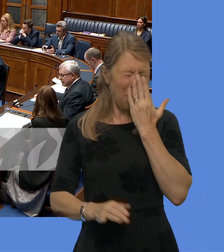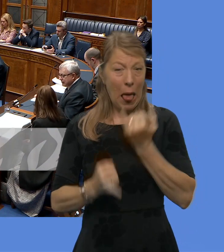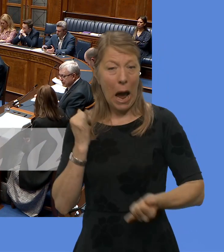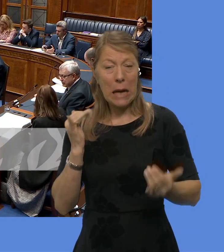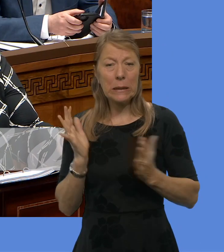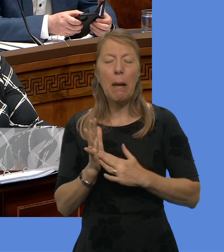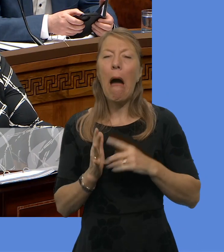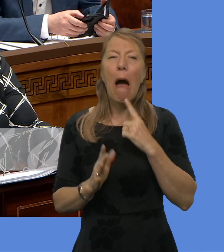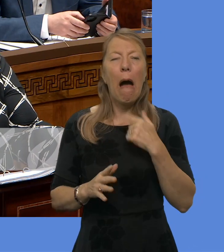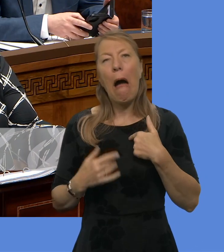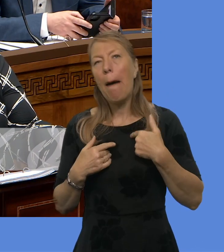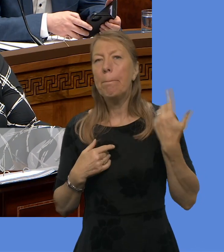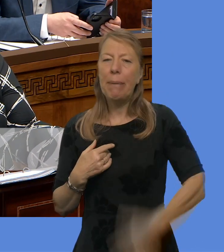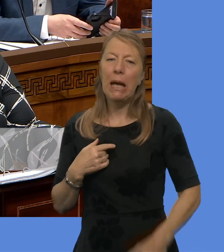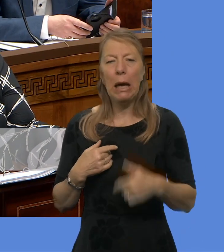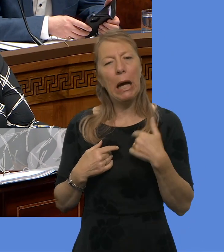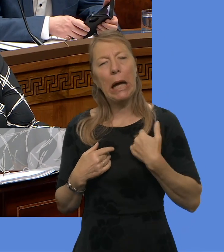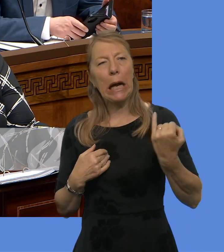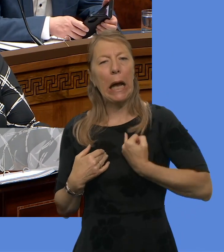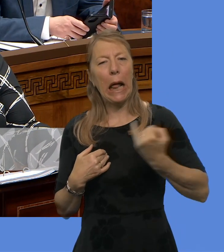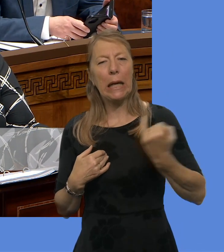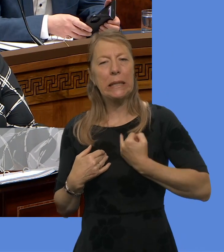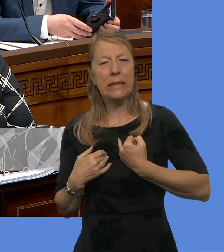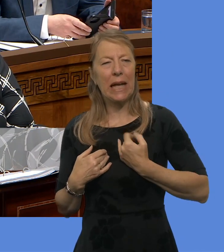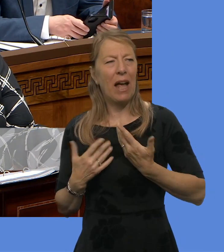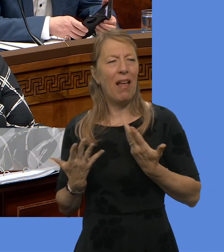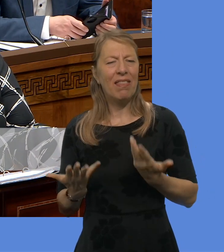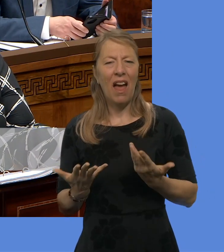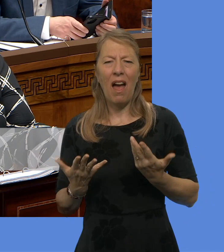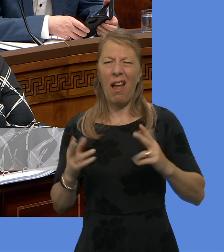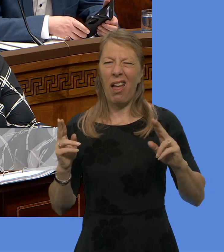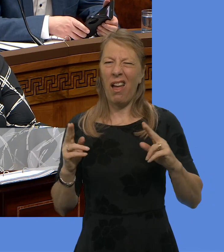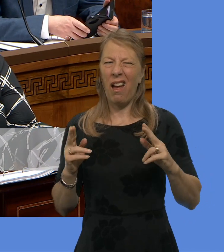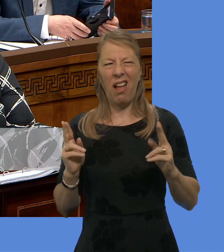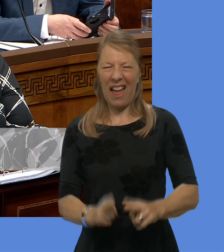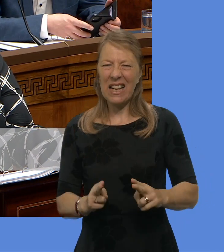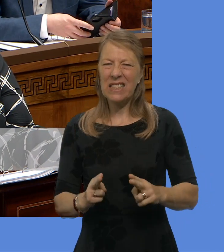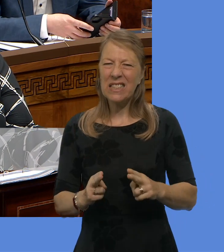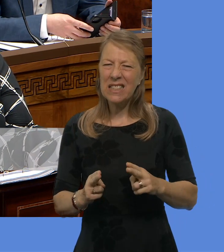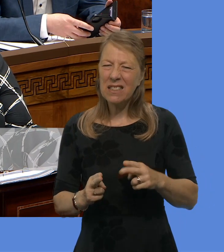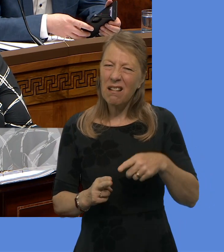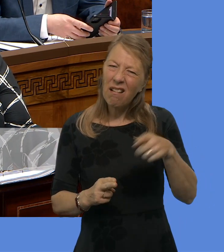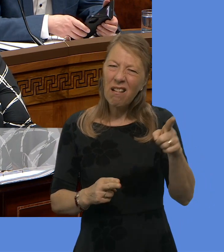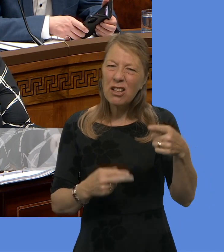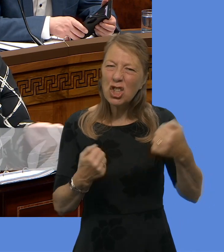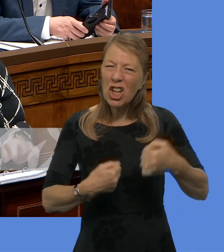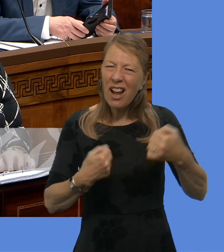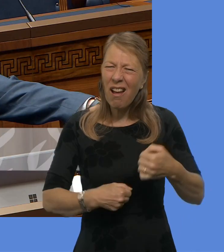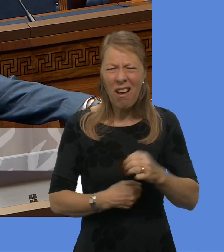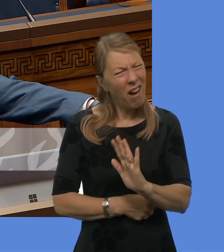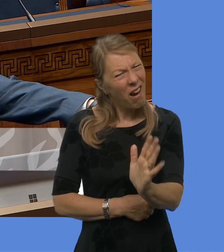shock to most people to understand the degree to which as it's referred to rather casually as discounting of